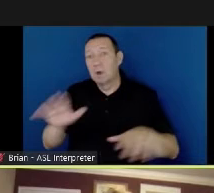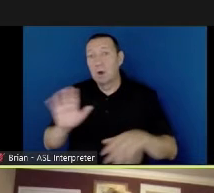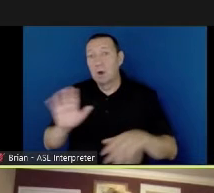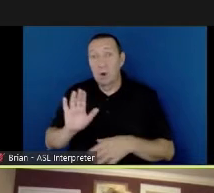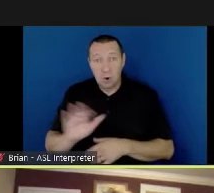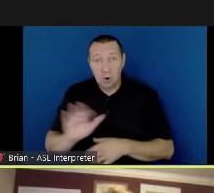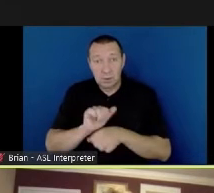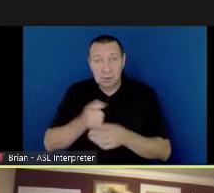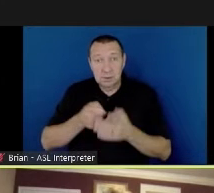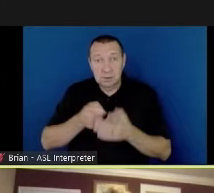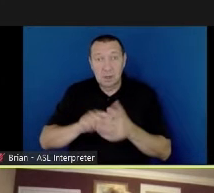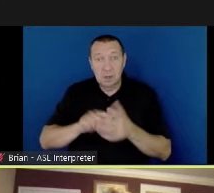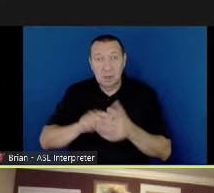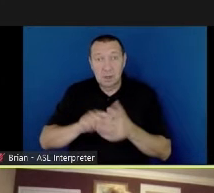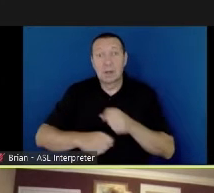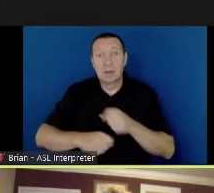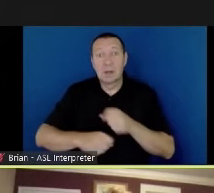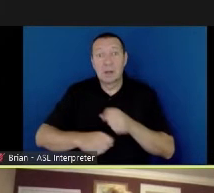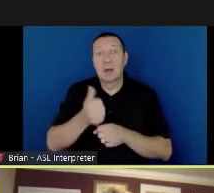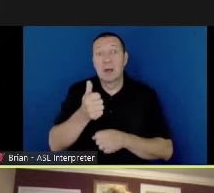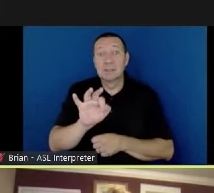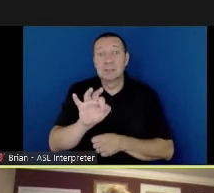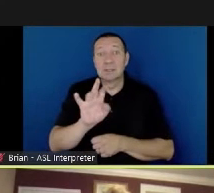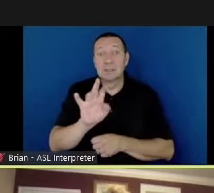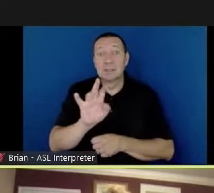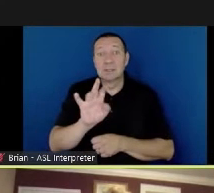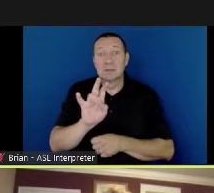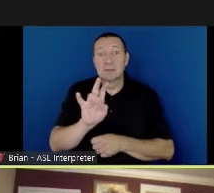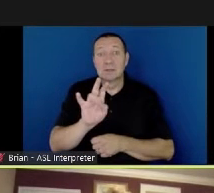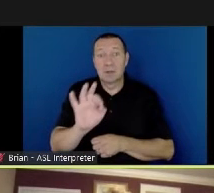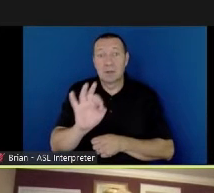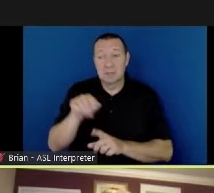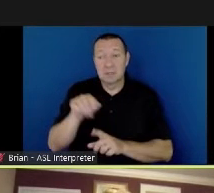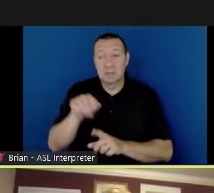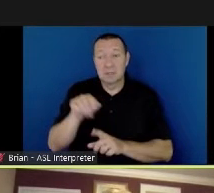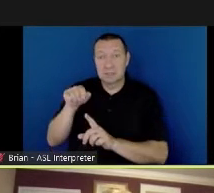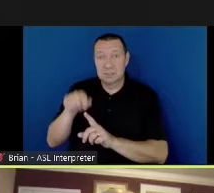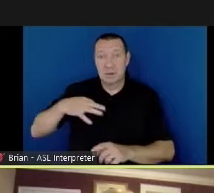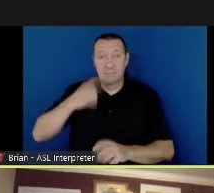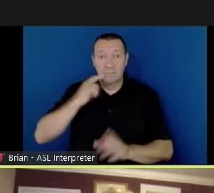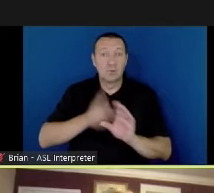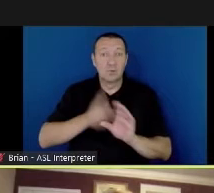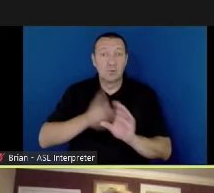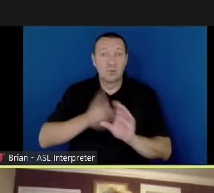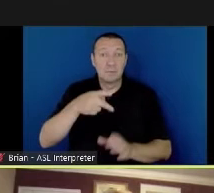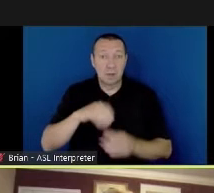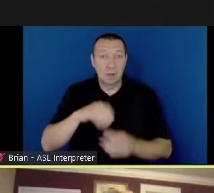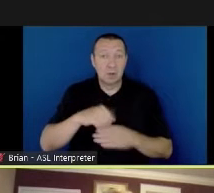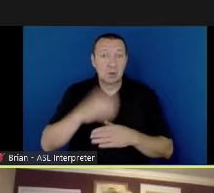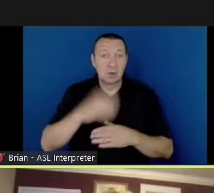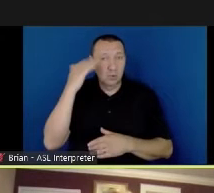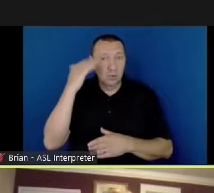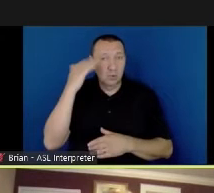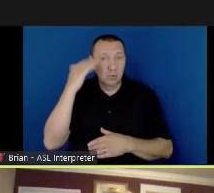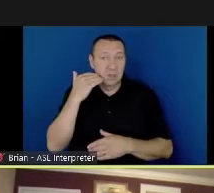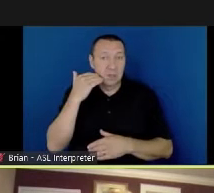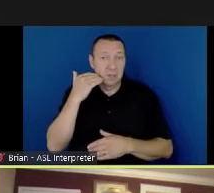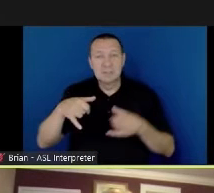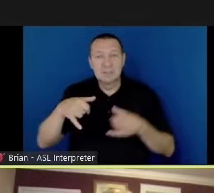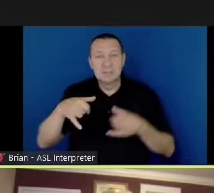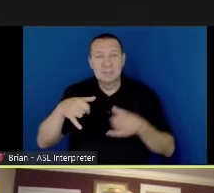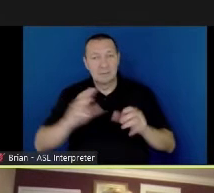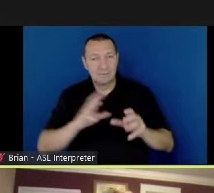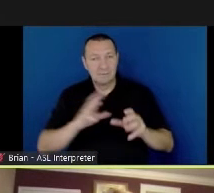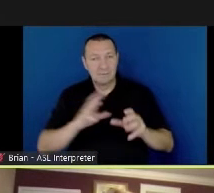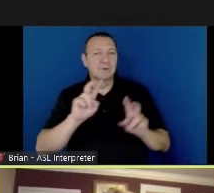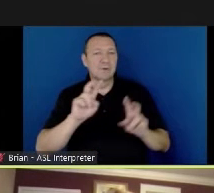in 1979 as a Peace Corps volunteer in Korea, still very active with Friends of Korea. I know we have quite a few of you